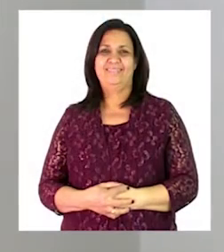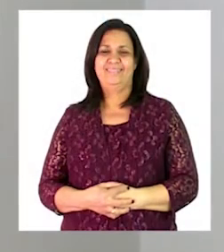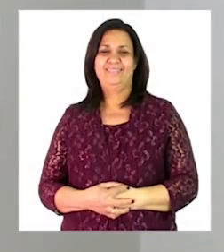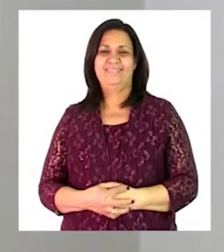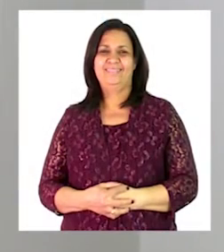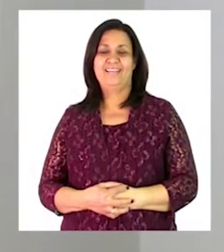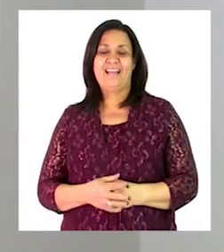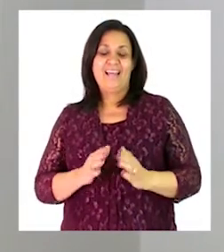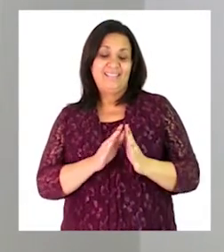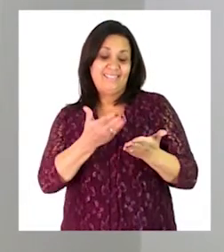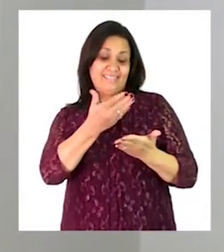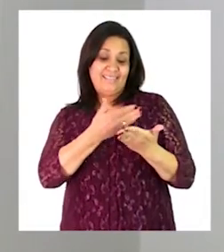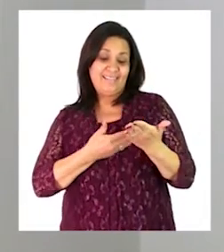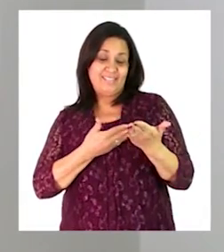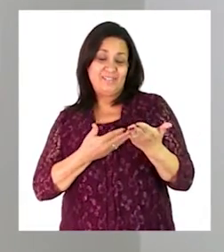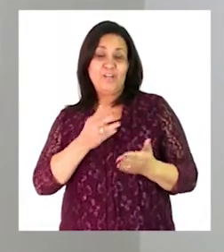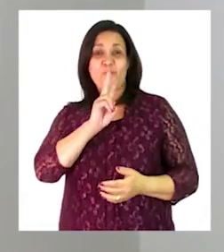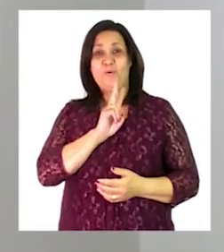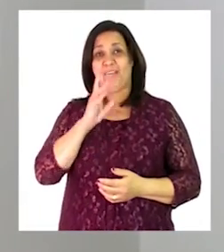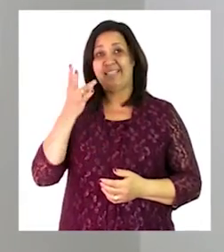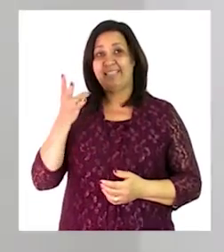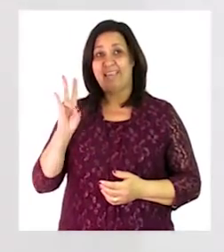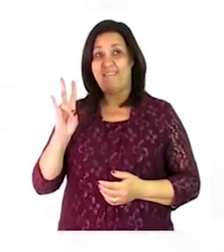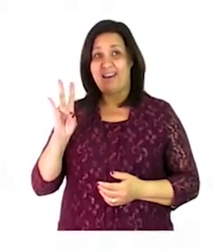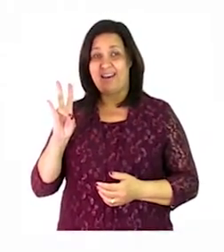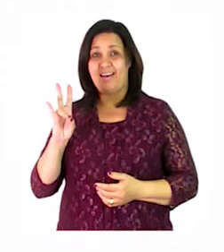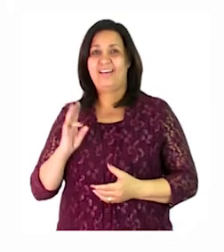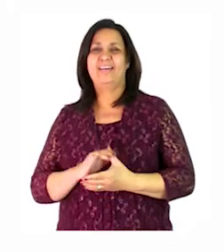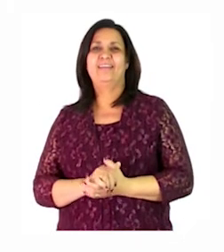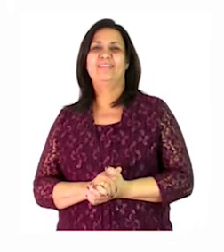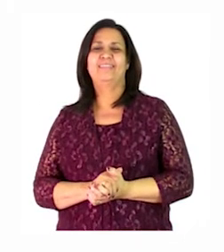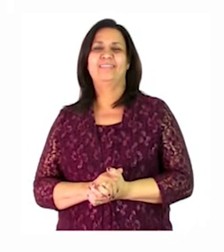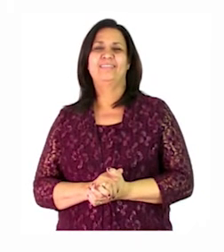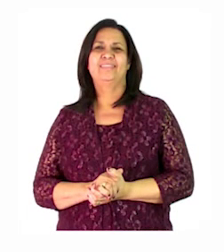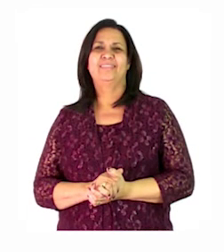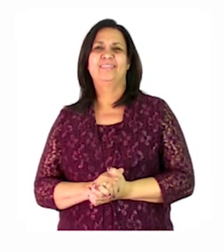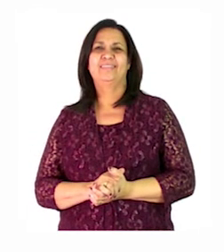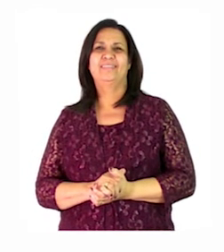Let's turn to page 27 of our booklet.